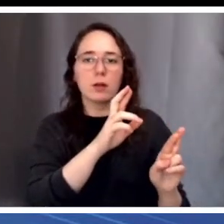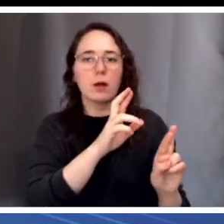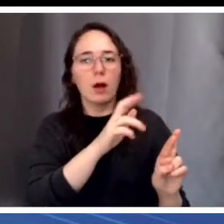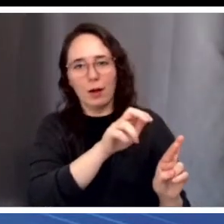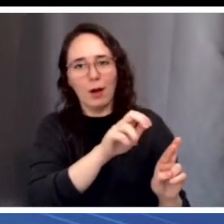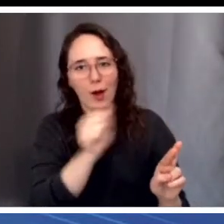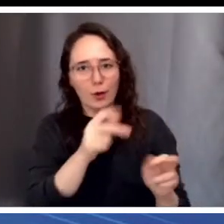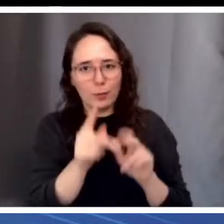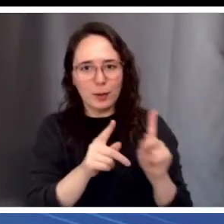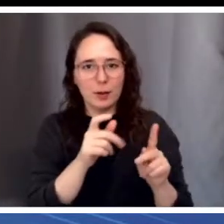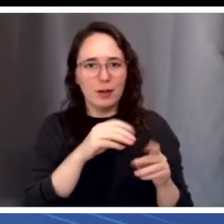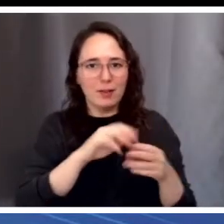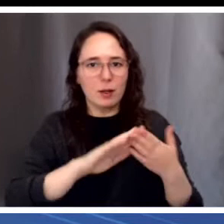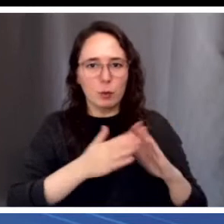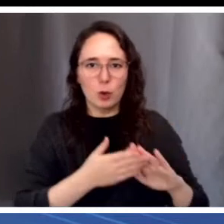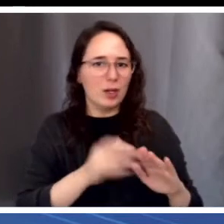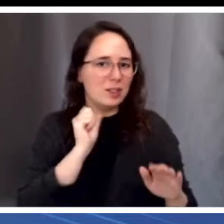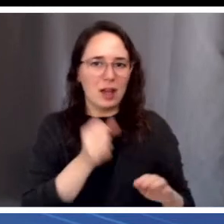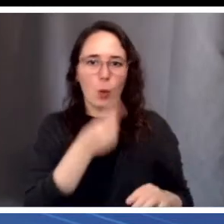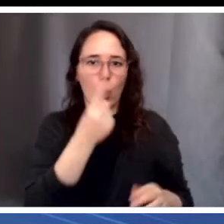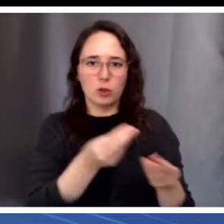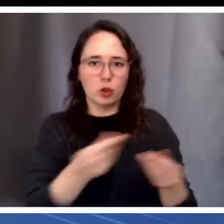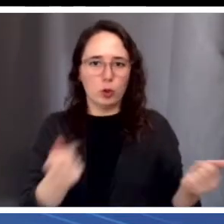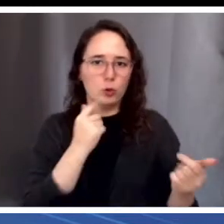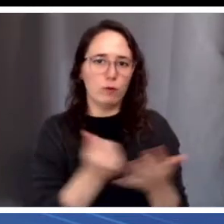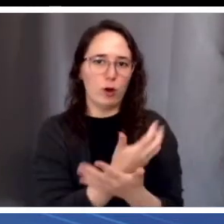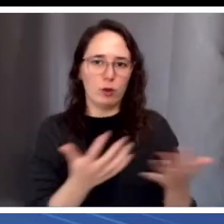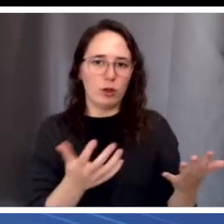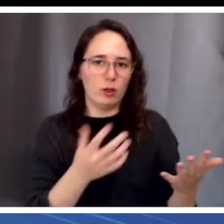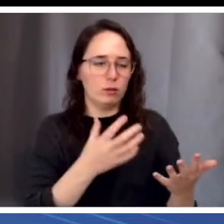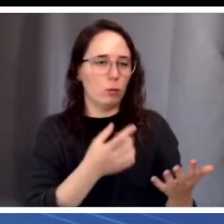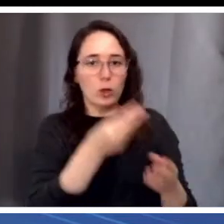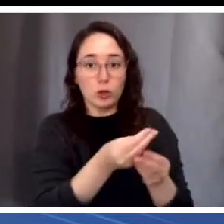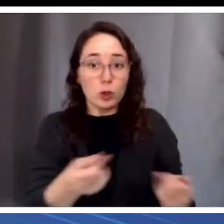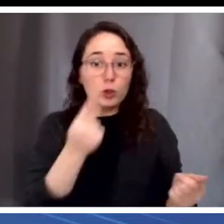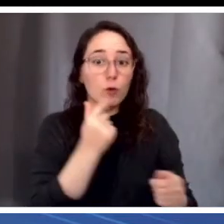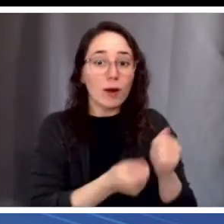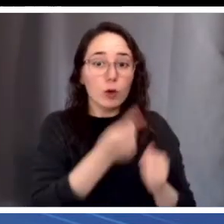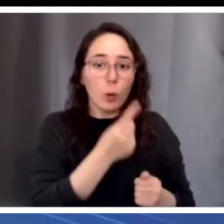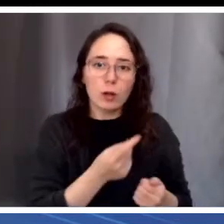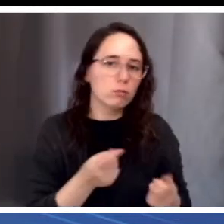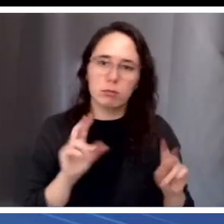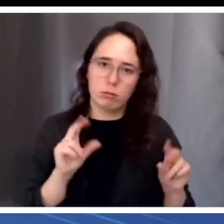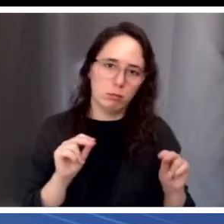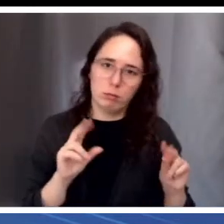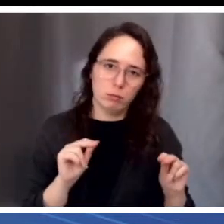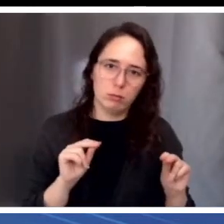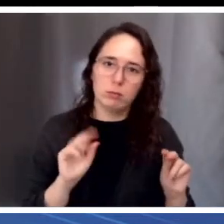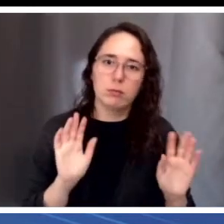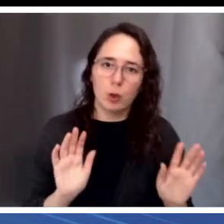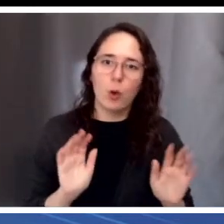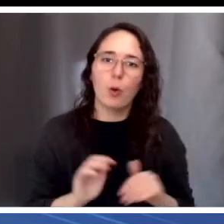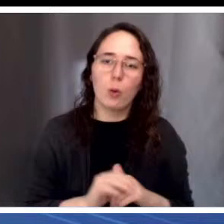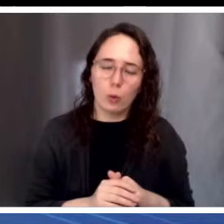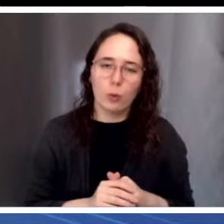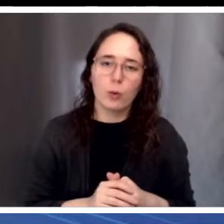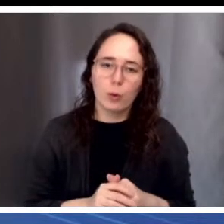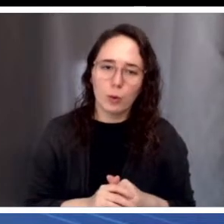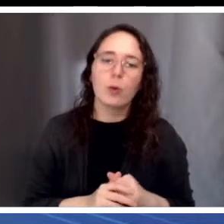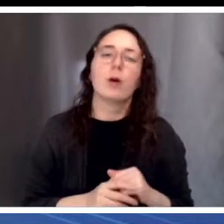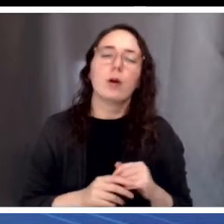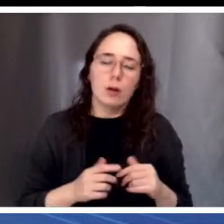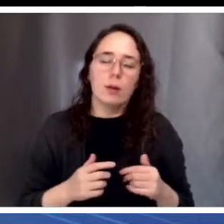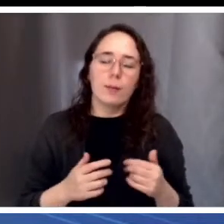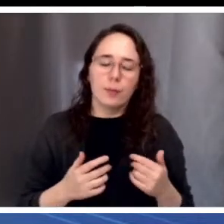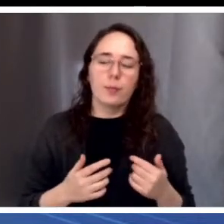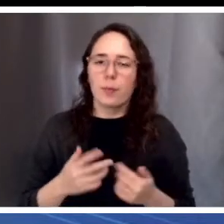others. It might work for a little while, then they have to turn it off for a little while. I've talked to different people that have, you know, expressed this to me. And of course I read a lot about this